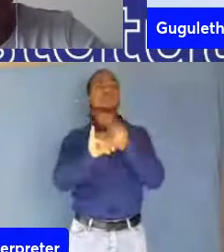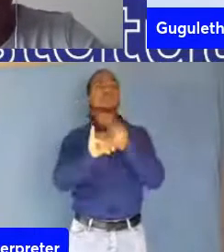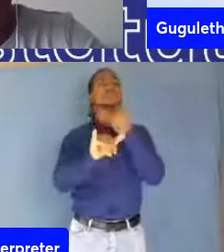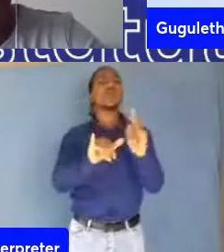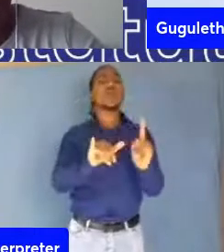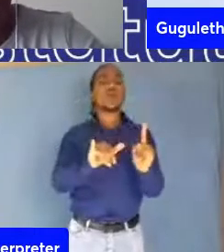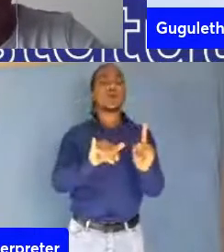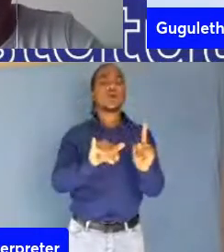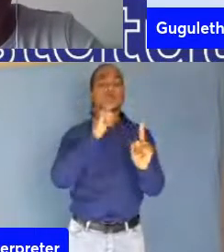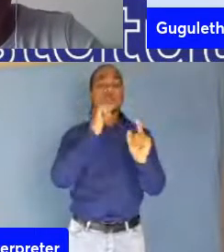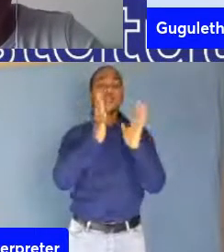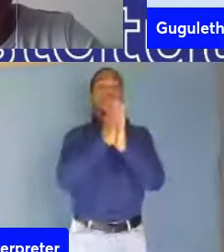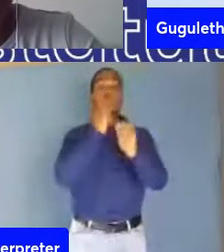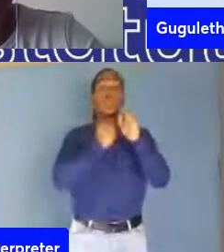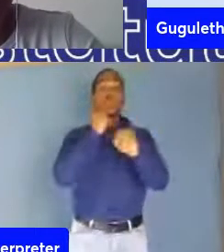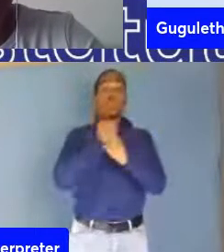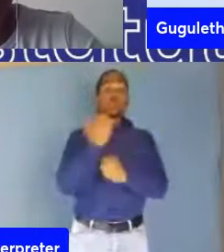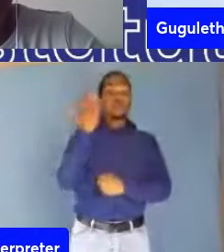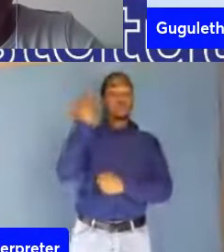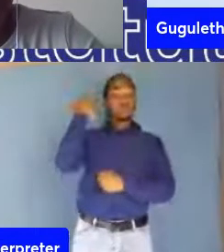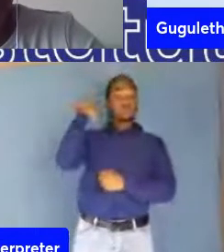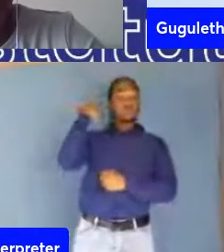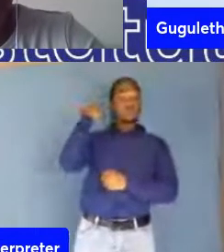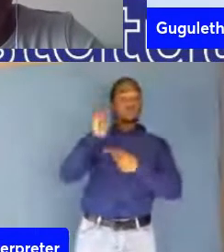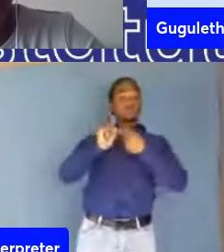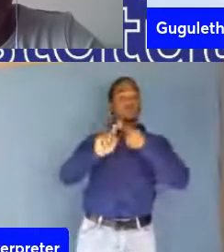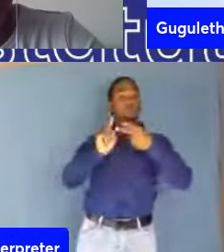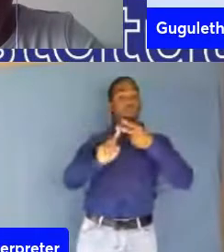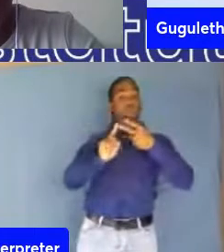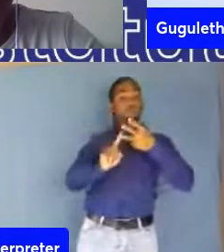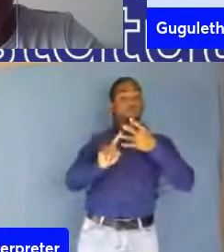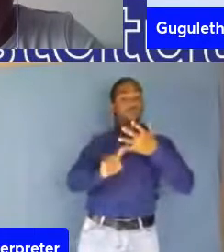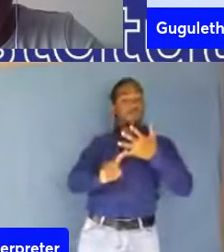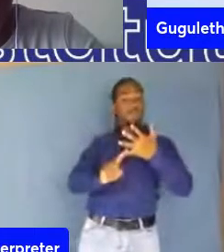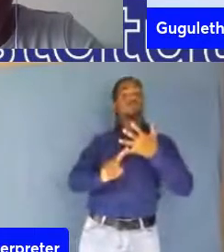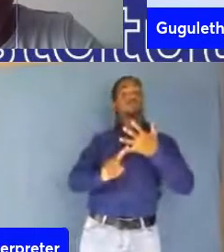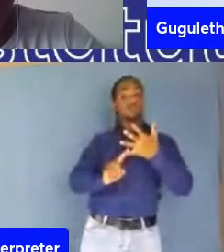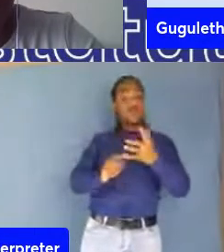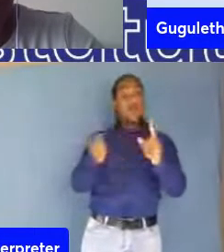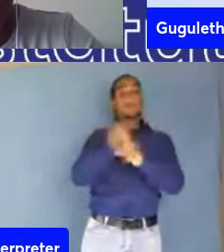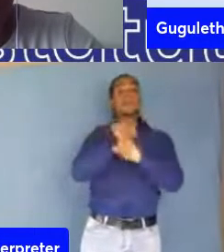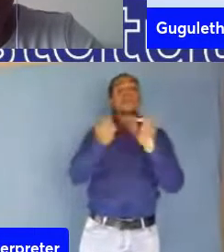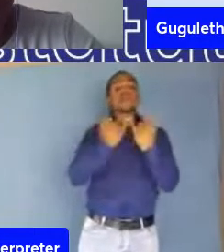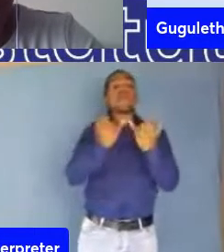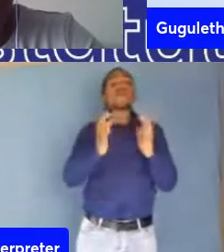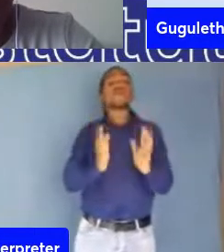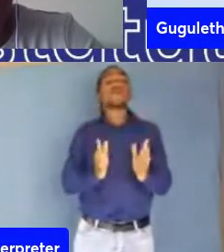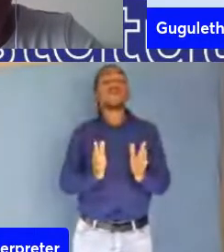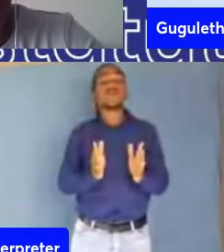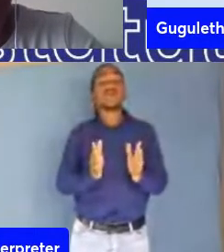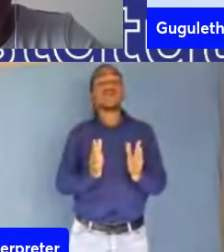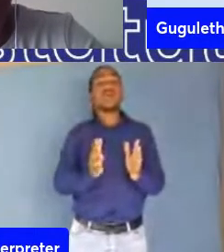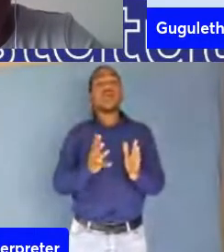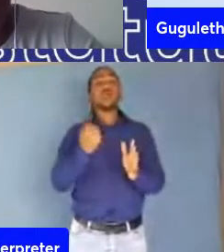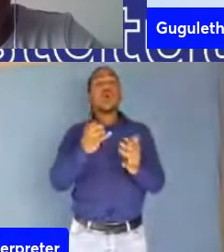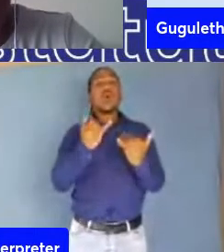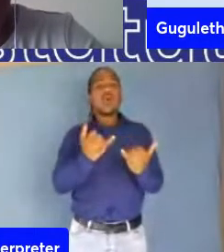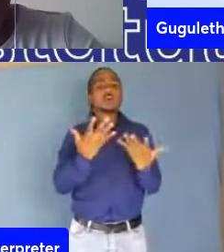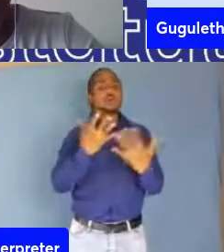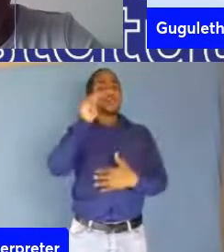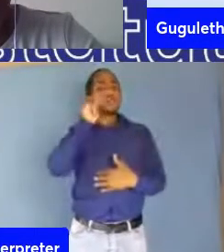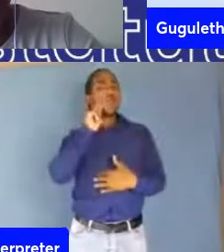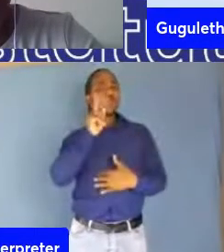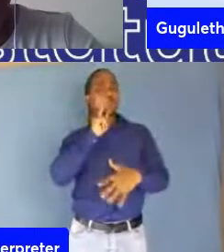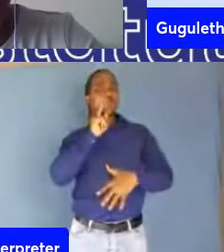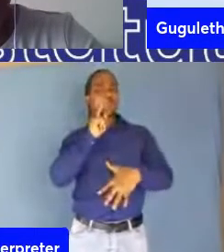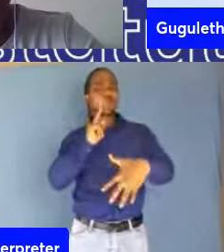of people being sexually abused, be it teenage pregnancy or it's people in partnership and